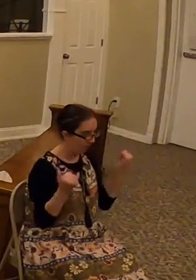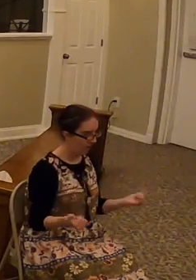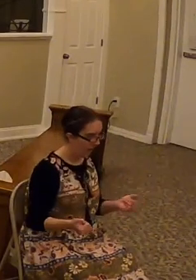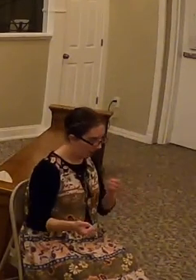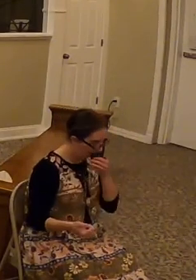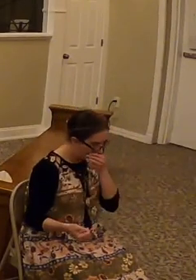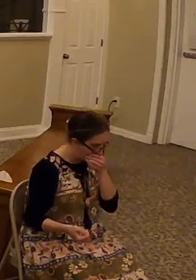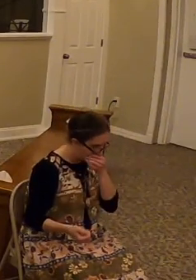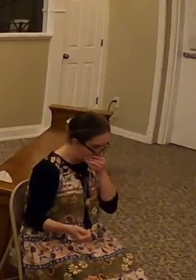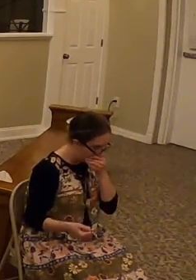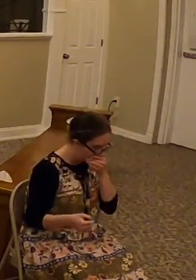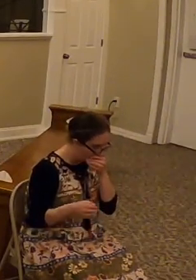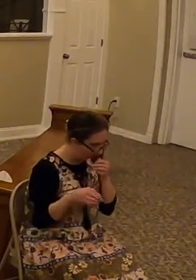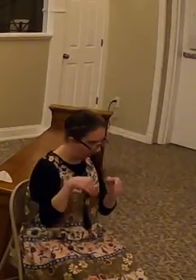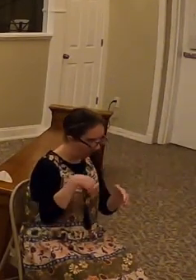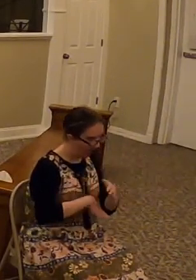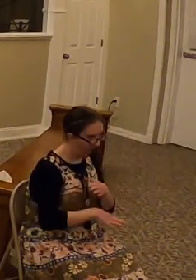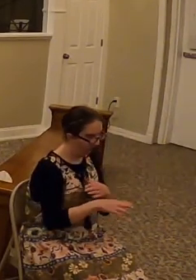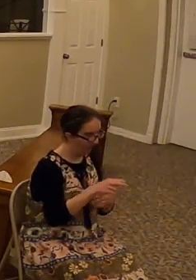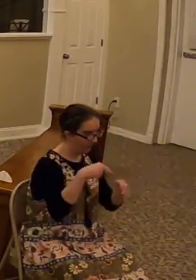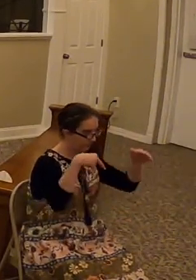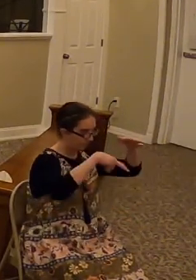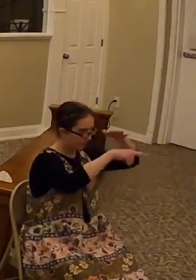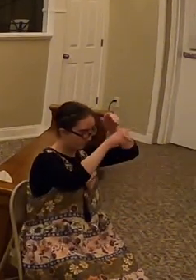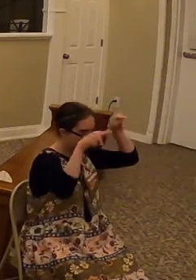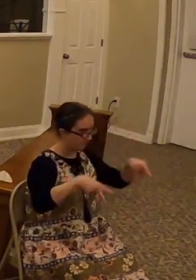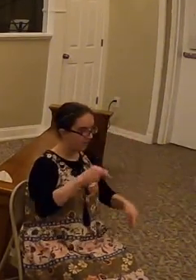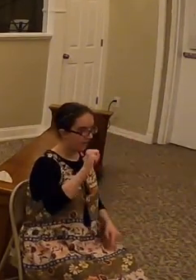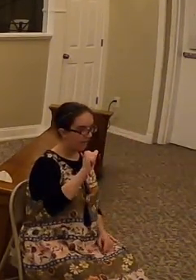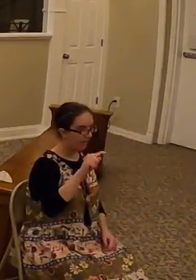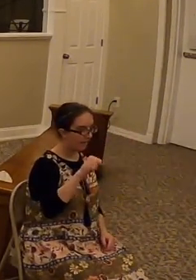sudden, in walks prophet Nathan.